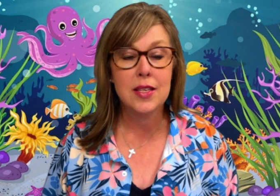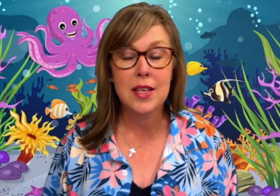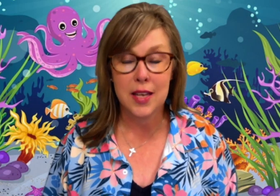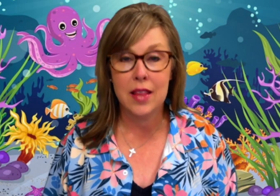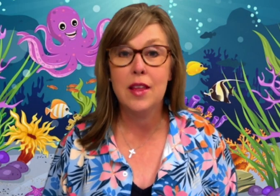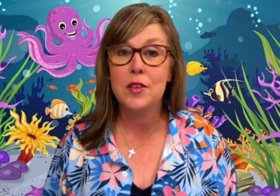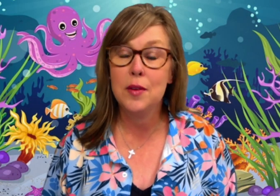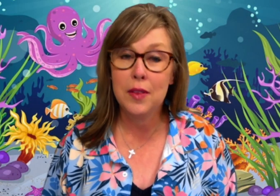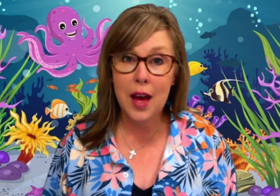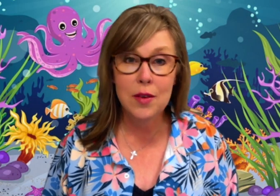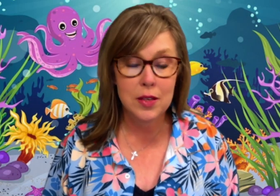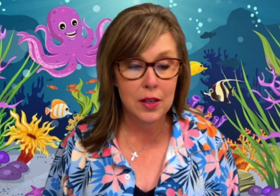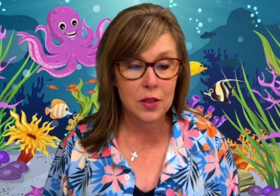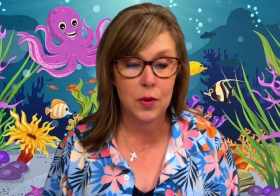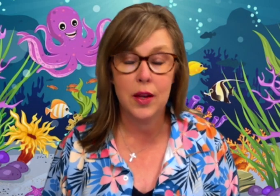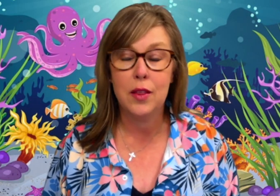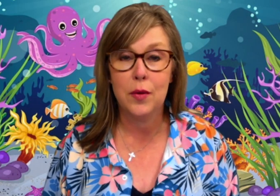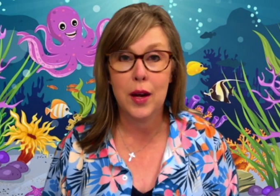August the 10th of